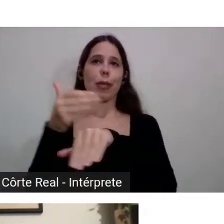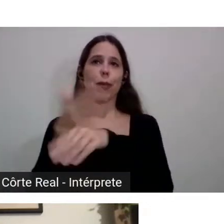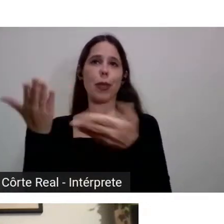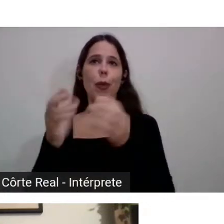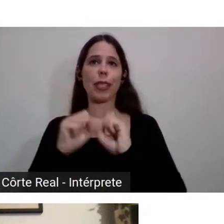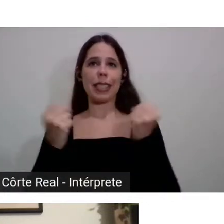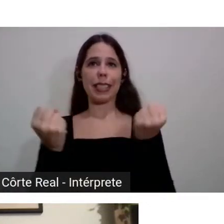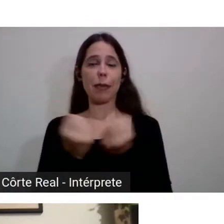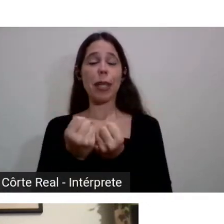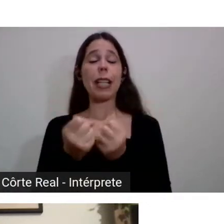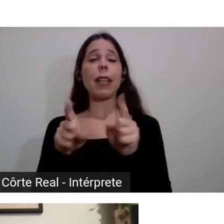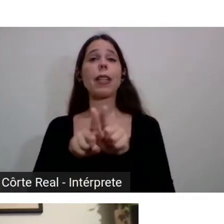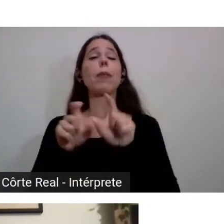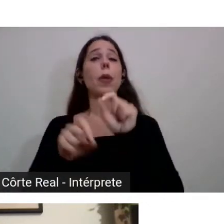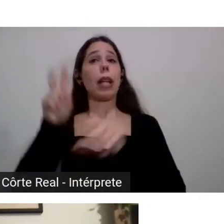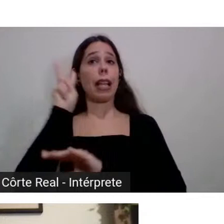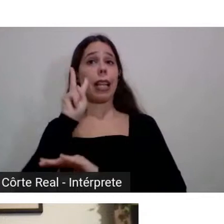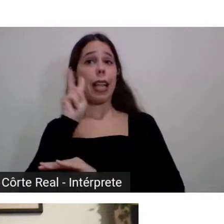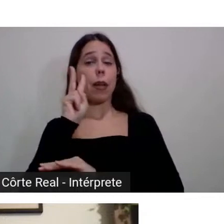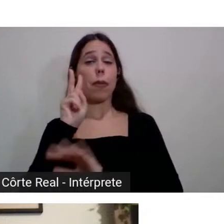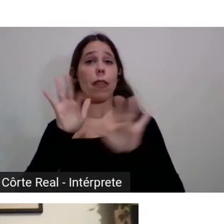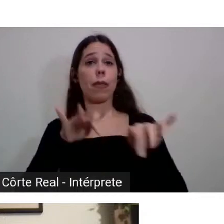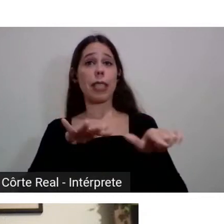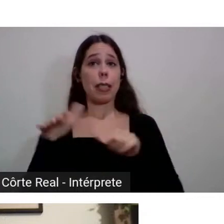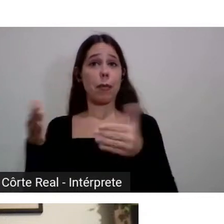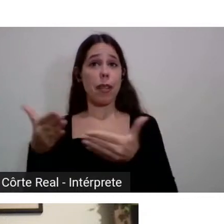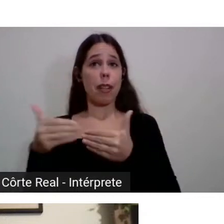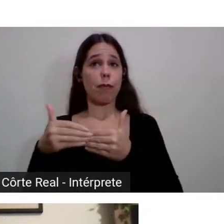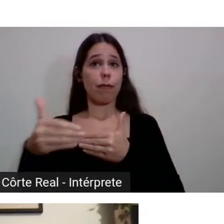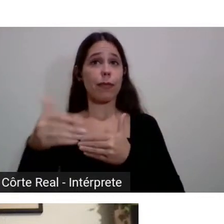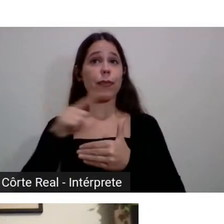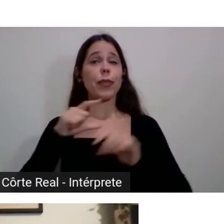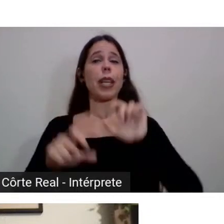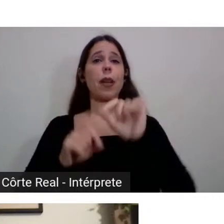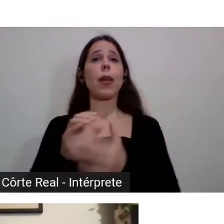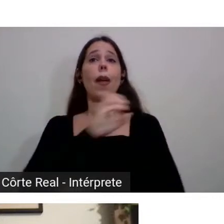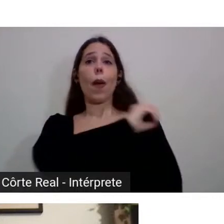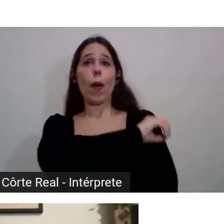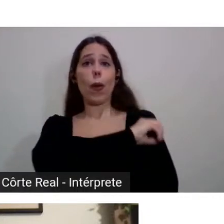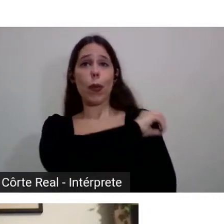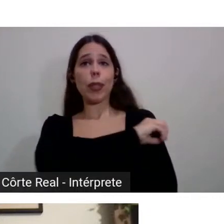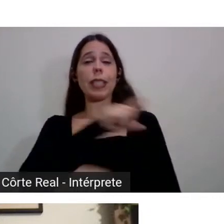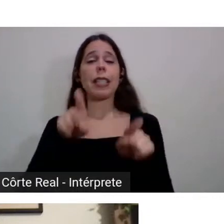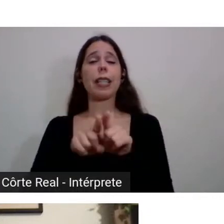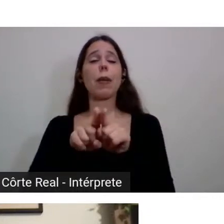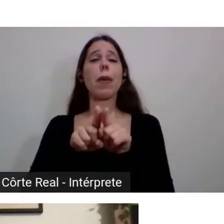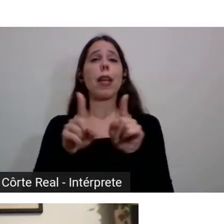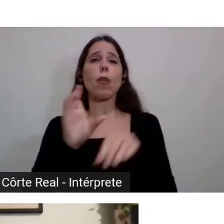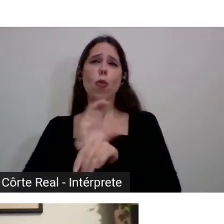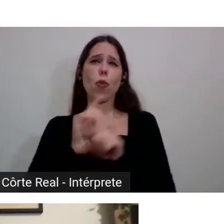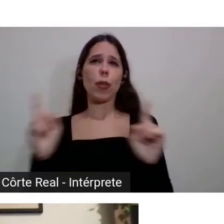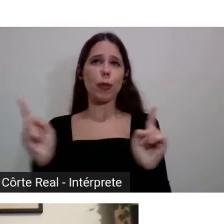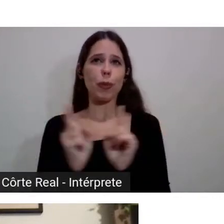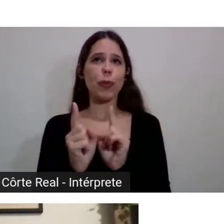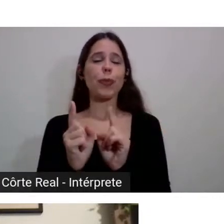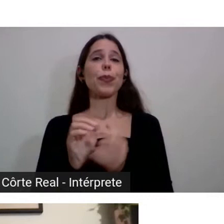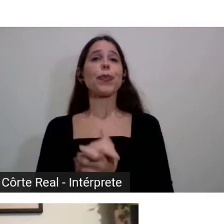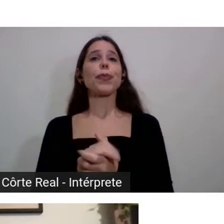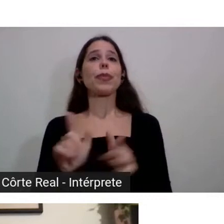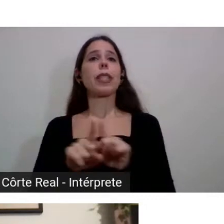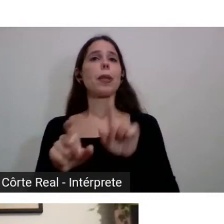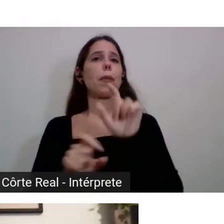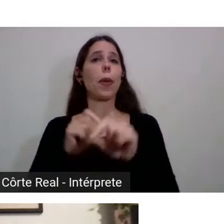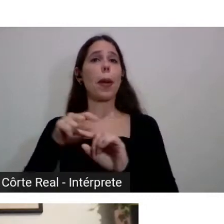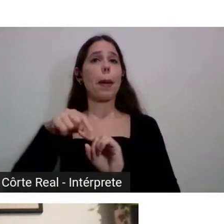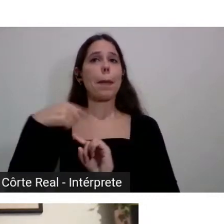só lembrando que nesse final de semana nós temos as oficinas e minicursos, e também na